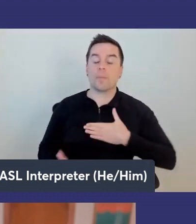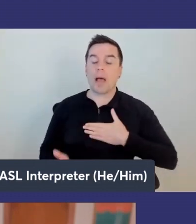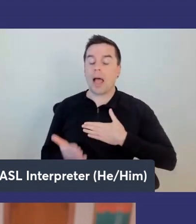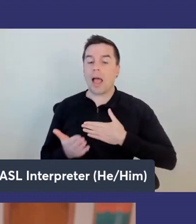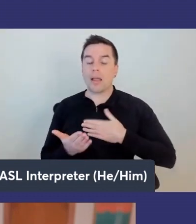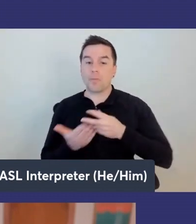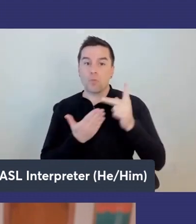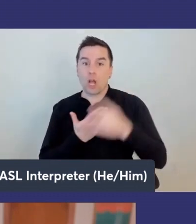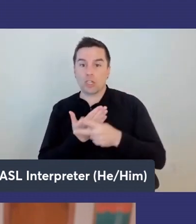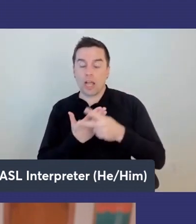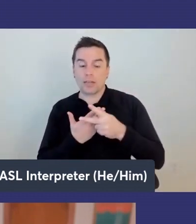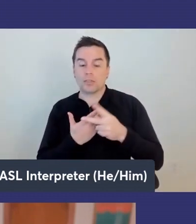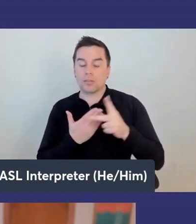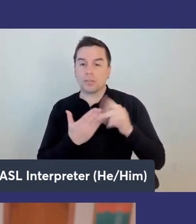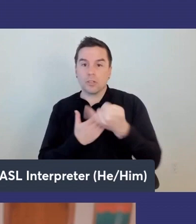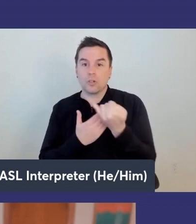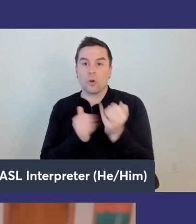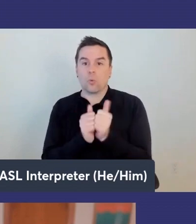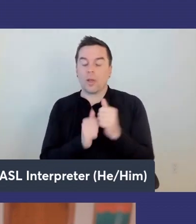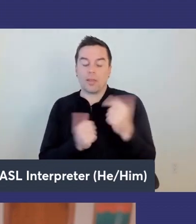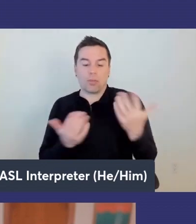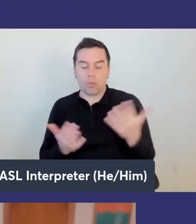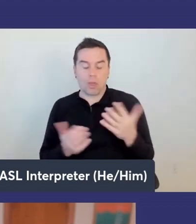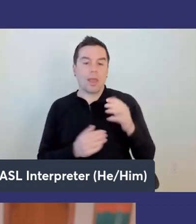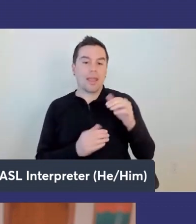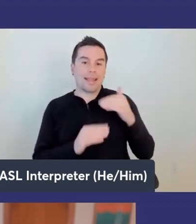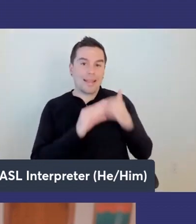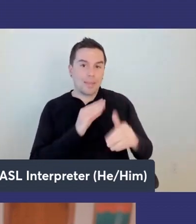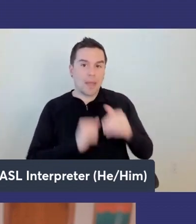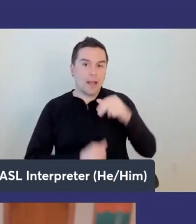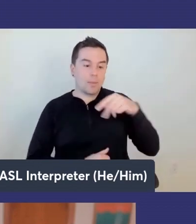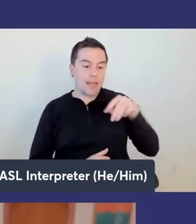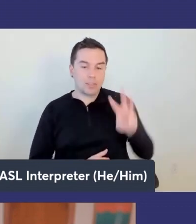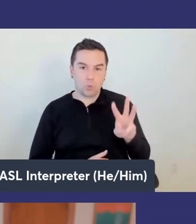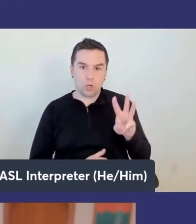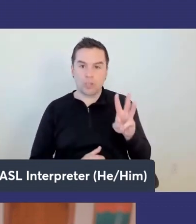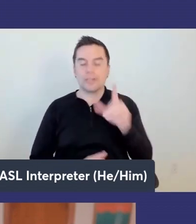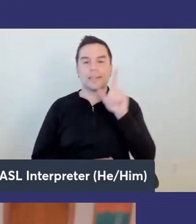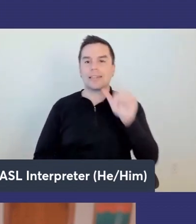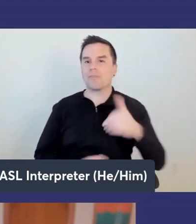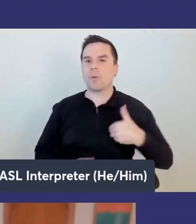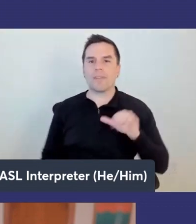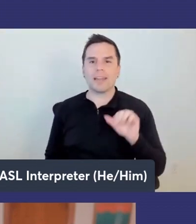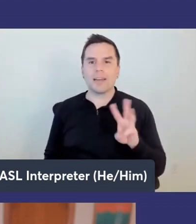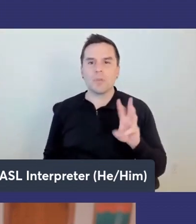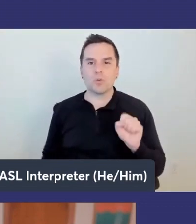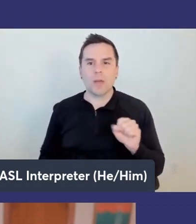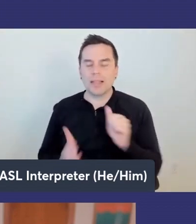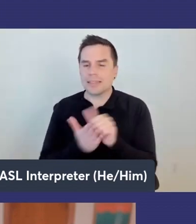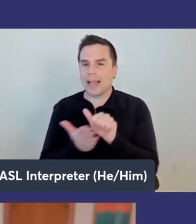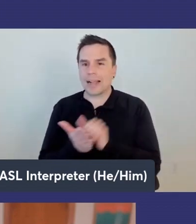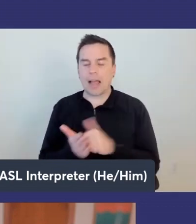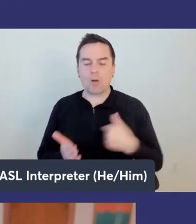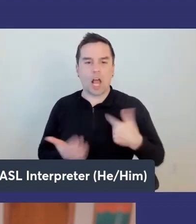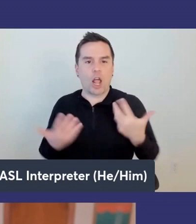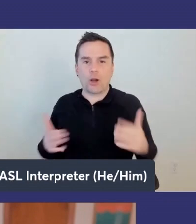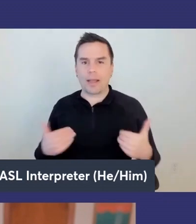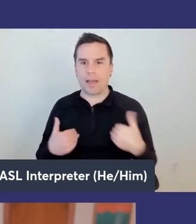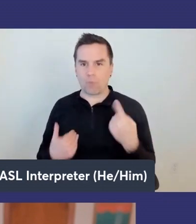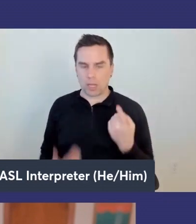password. So he doesn't have to have an AWS account. I already have that. I've already set that up for the project. So he can get started helping me sort of instantly.